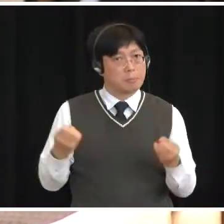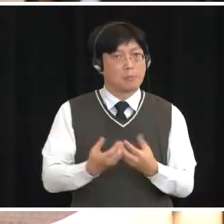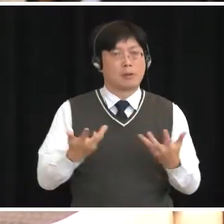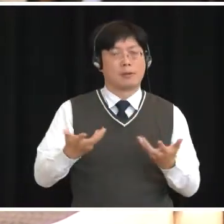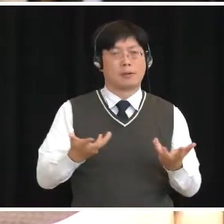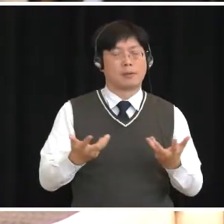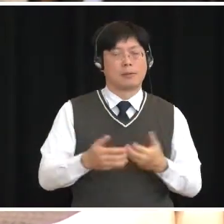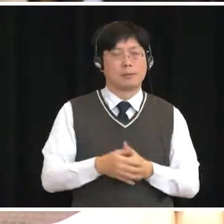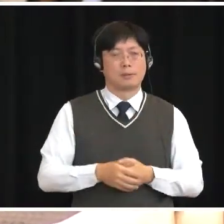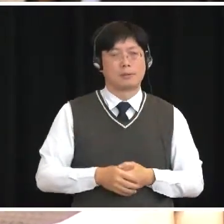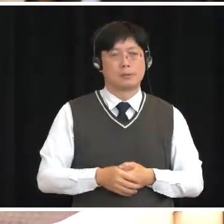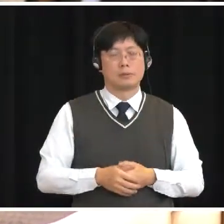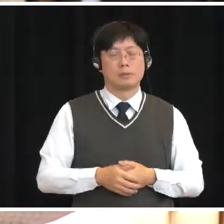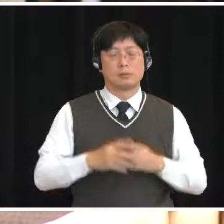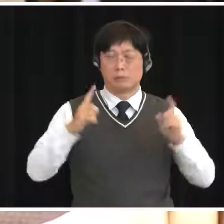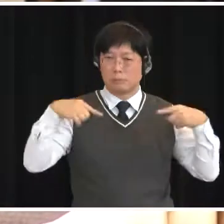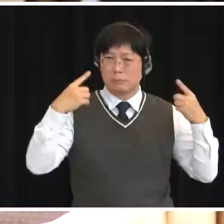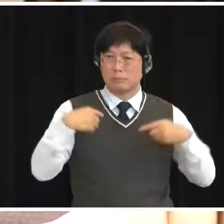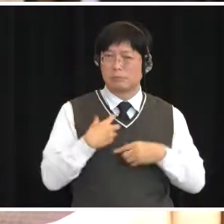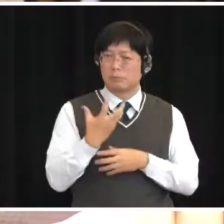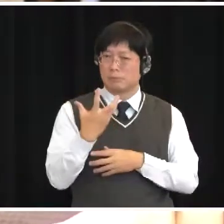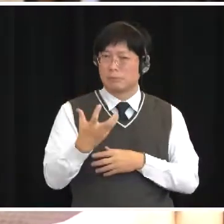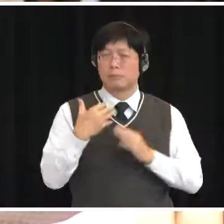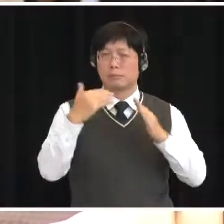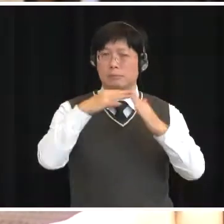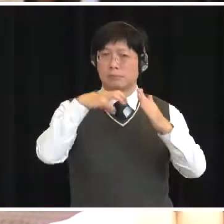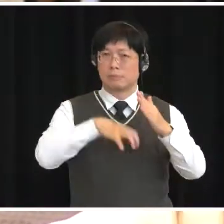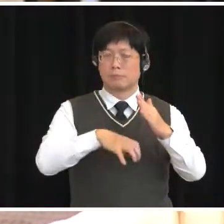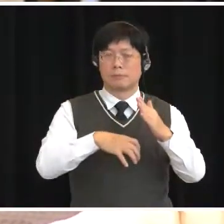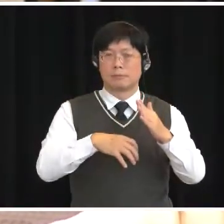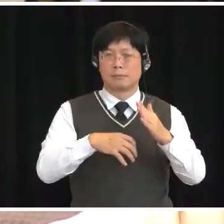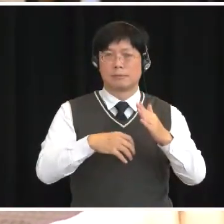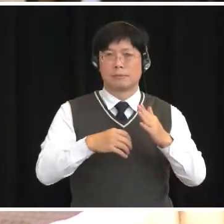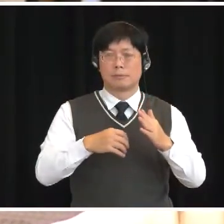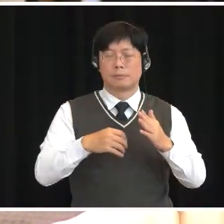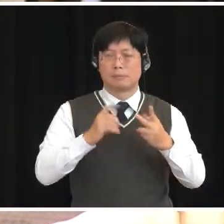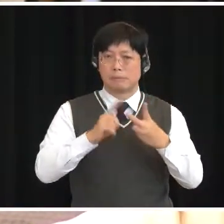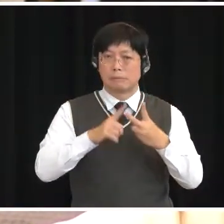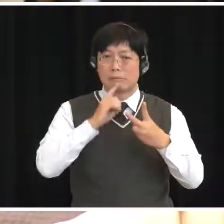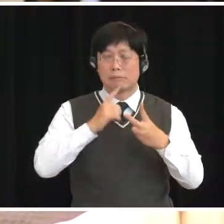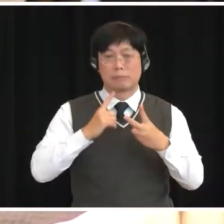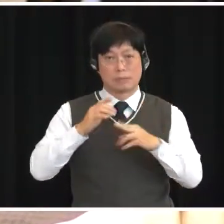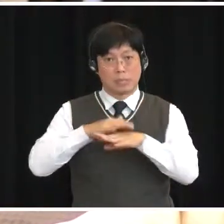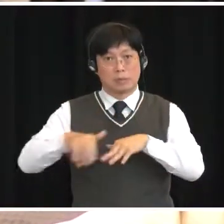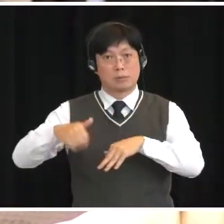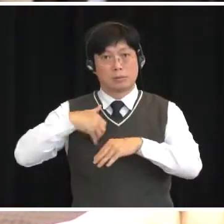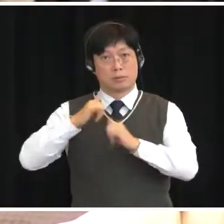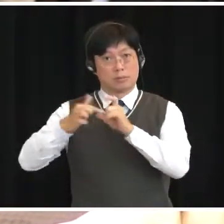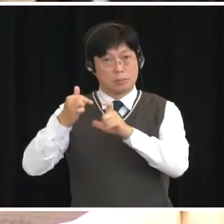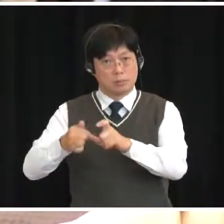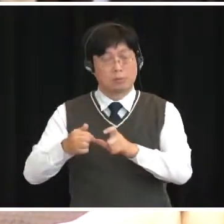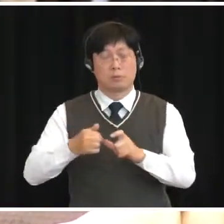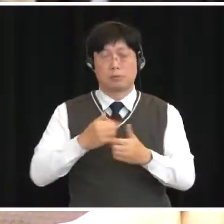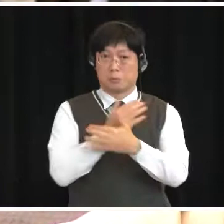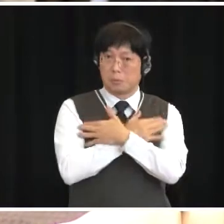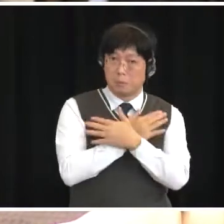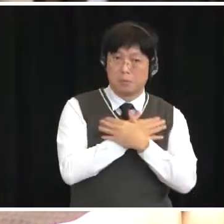old. As for accidents, which is a major cause of death of infants,